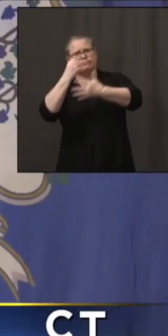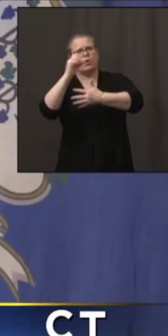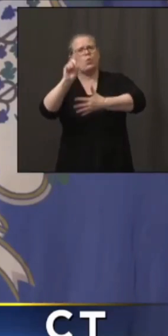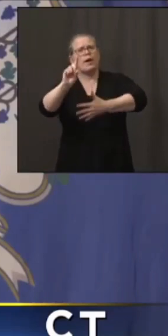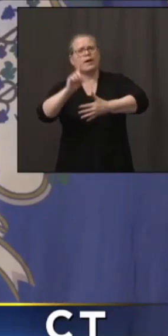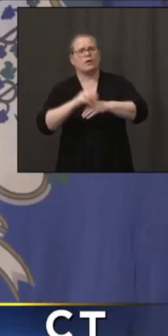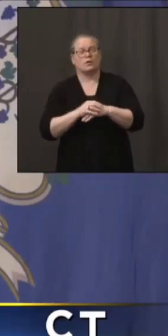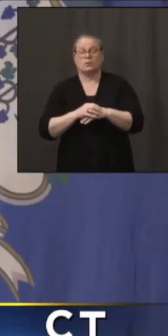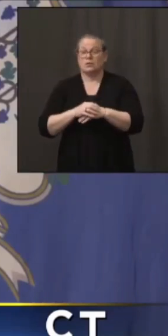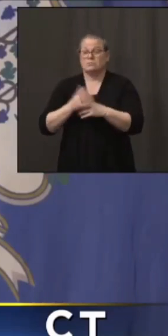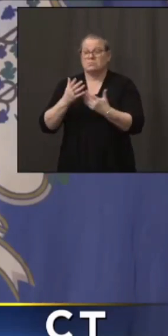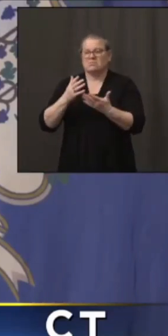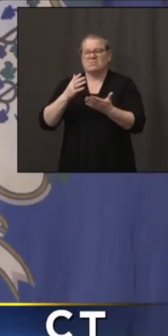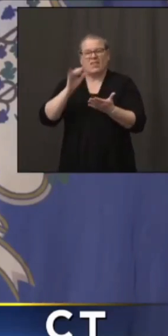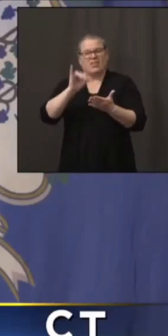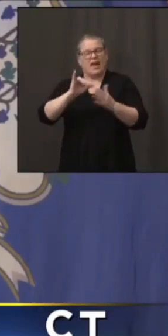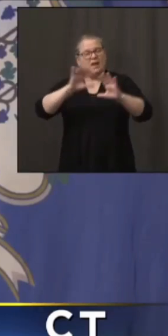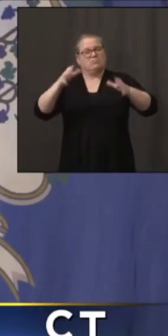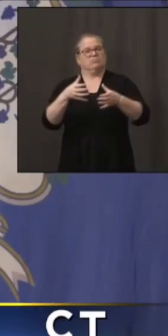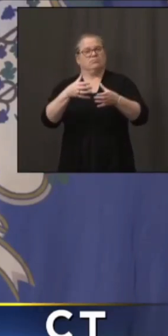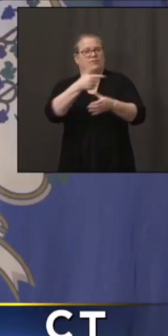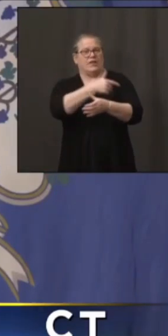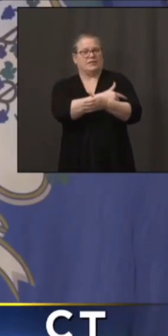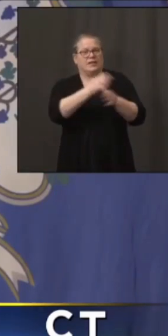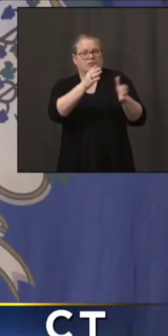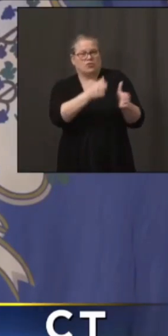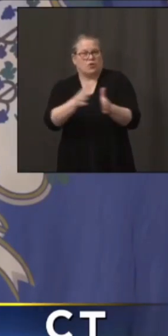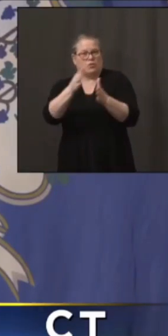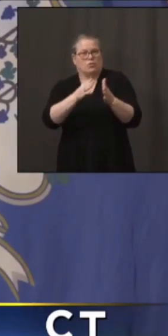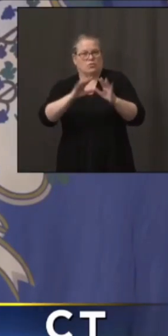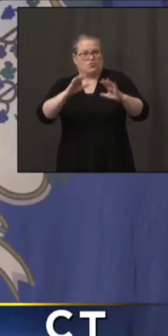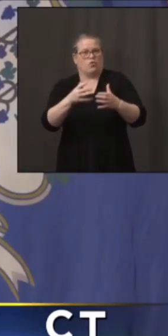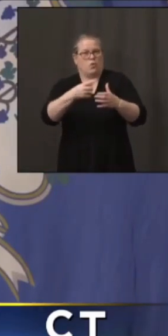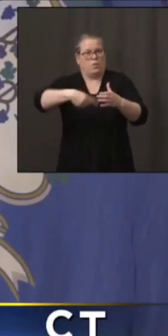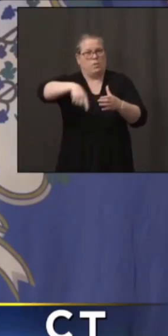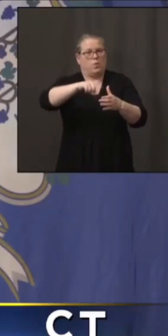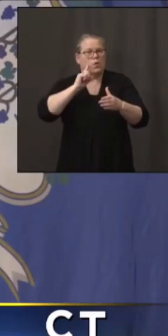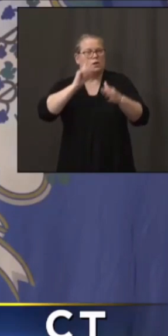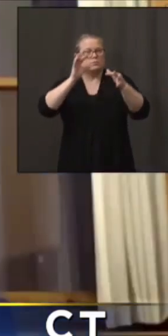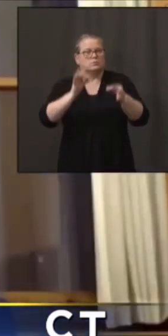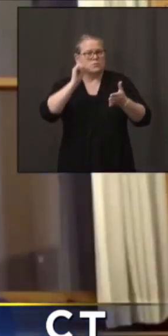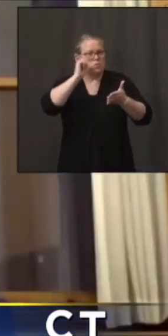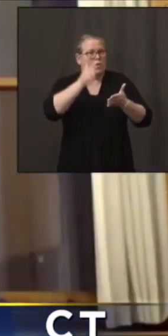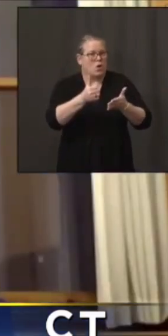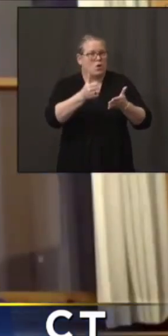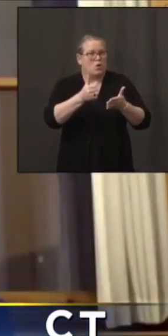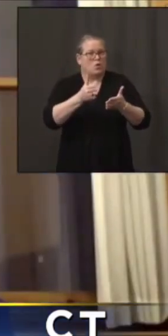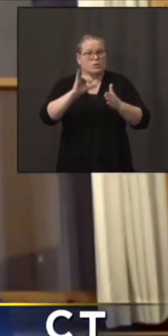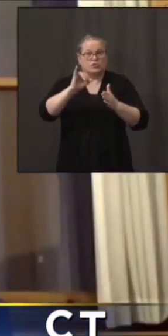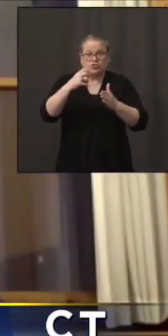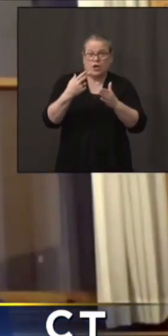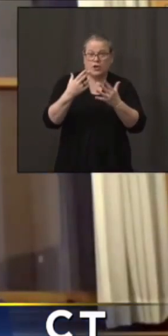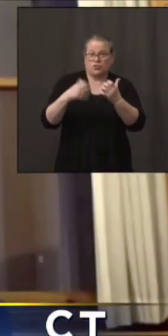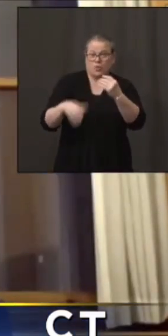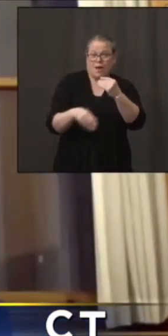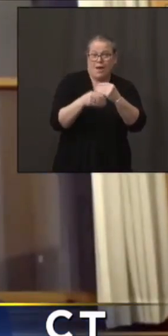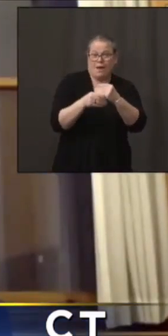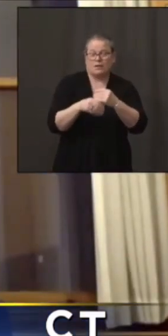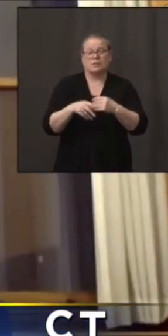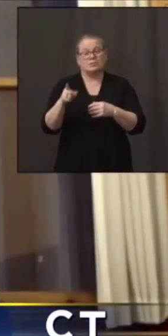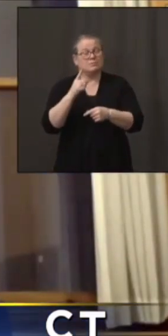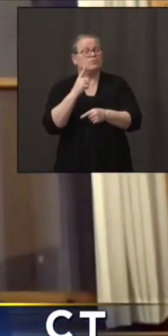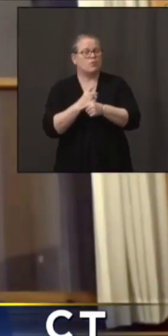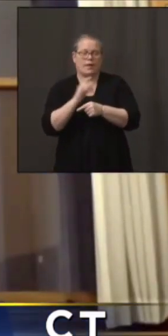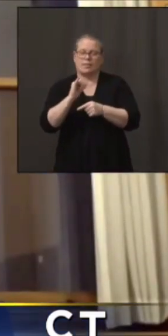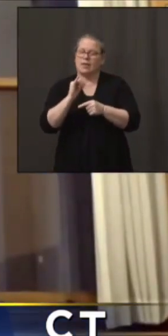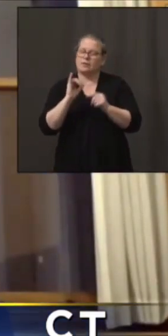as tomorrow. Josh, do you want to opine on that? No, that's exactly right. It's one of the many very